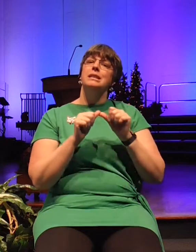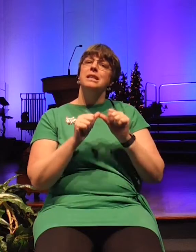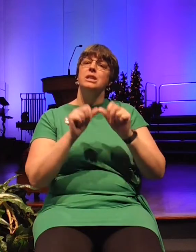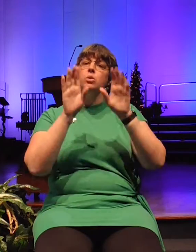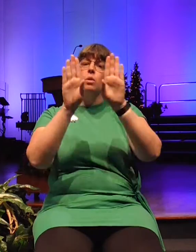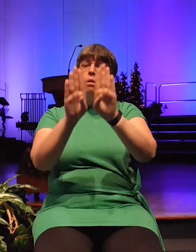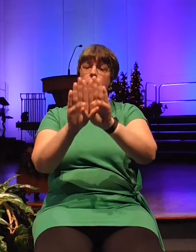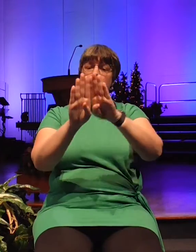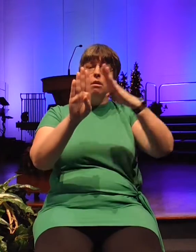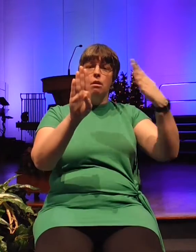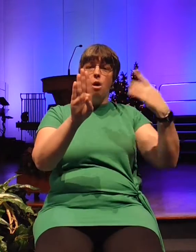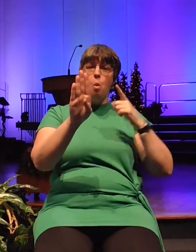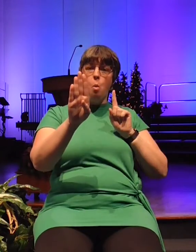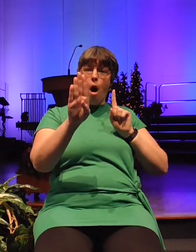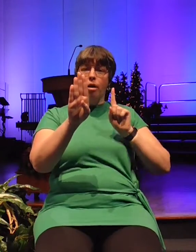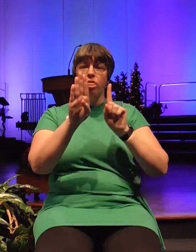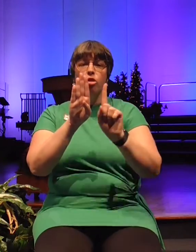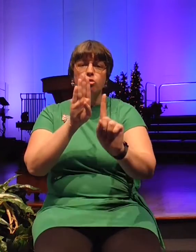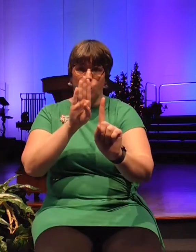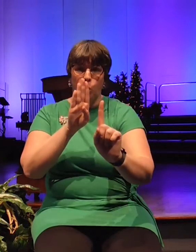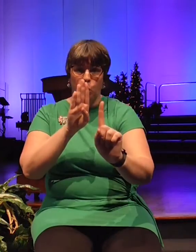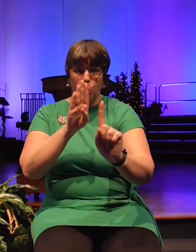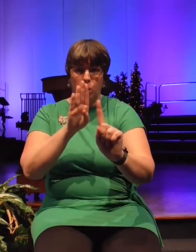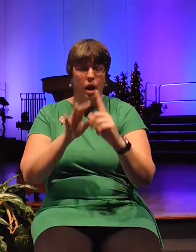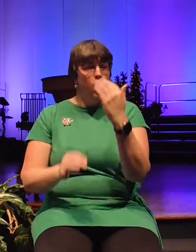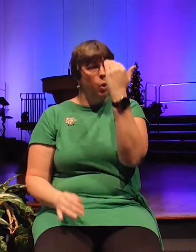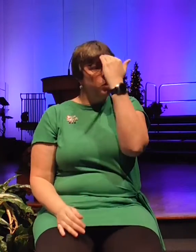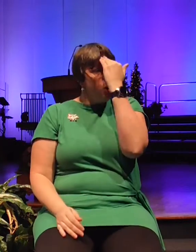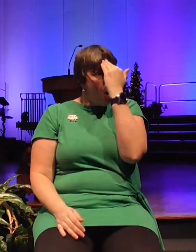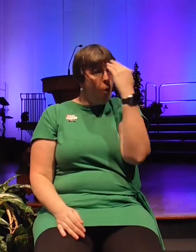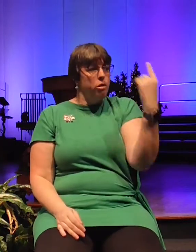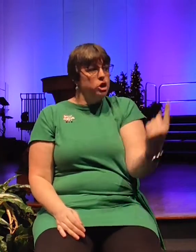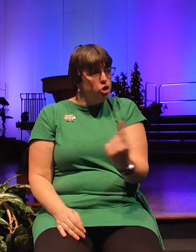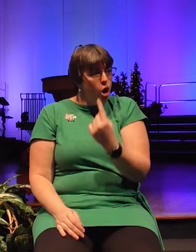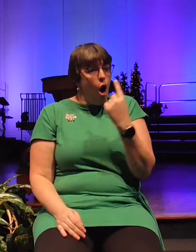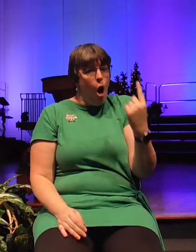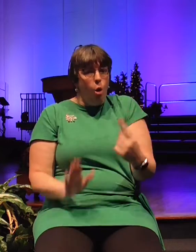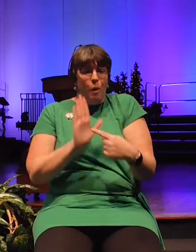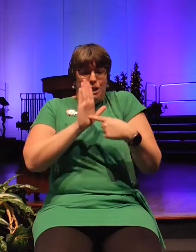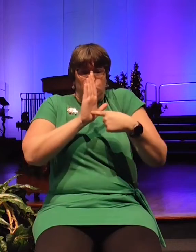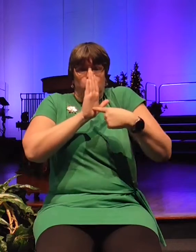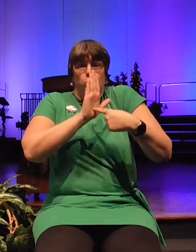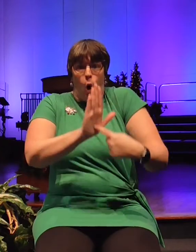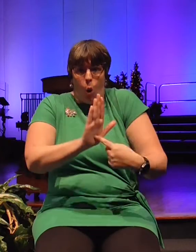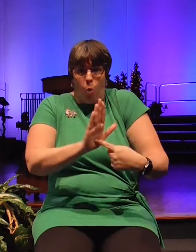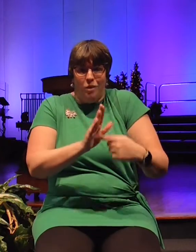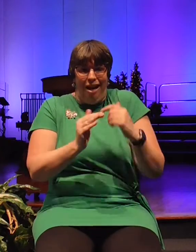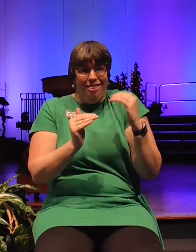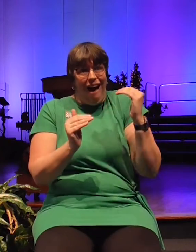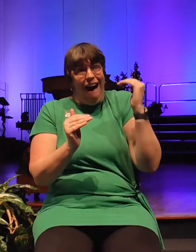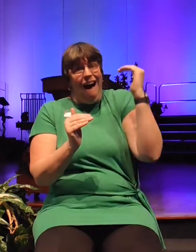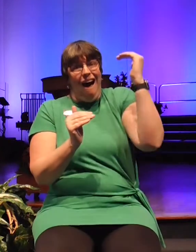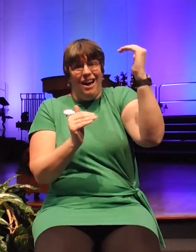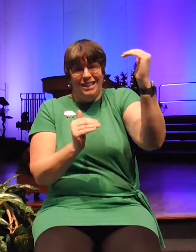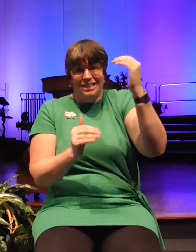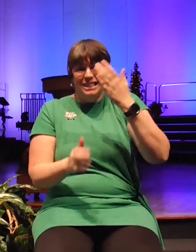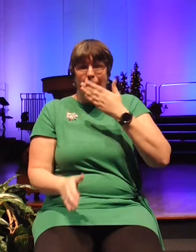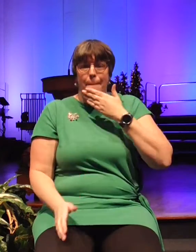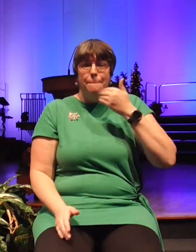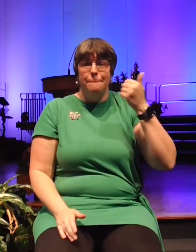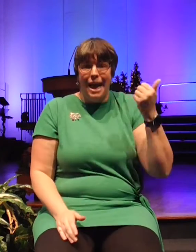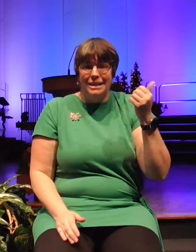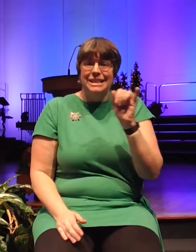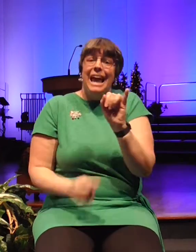doors, knowing that we are always shown the highest and best for ourselves if we